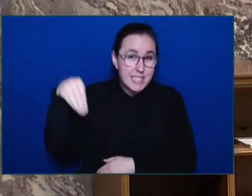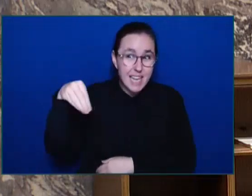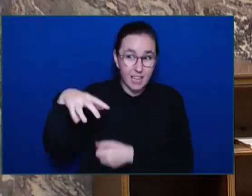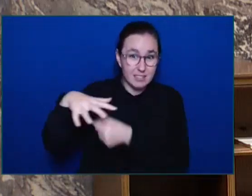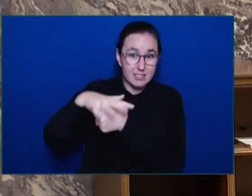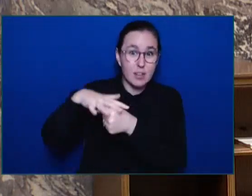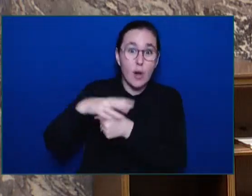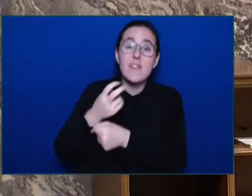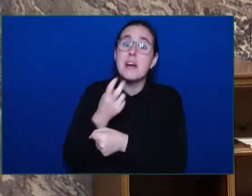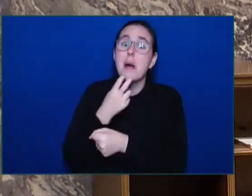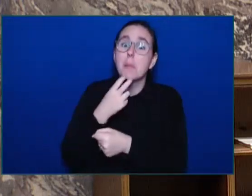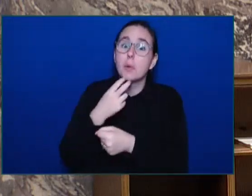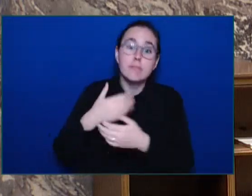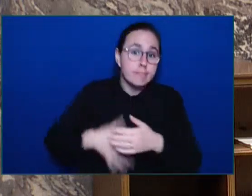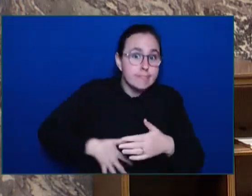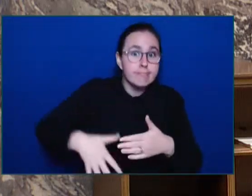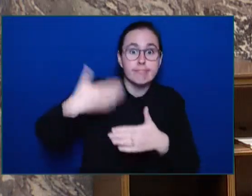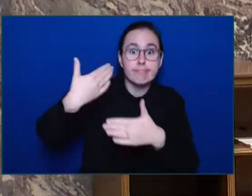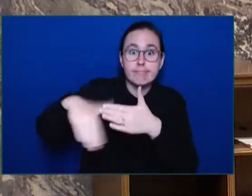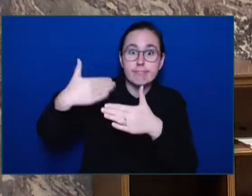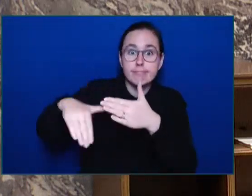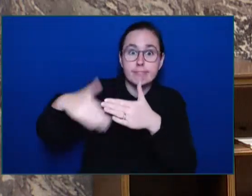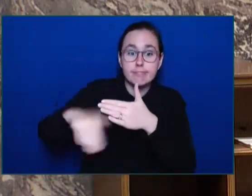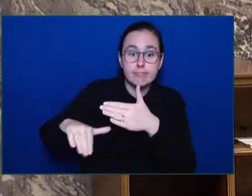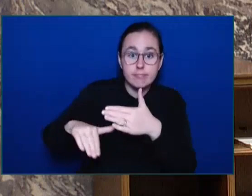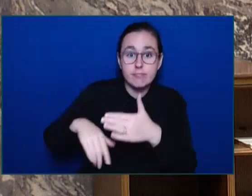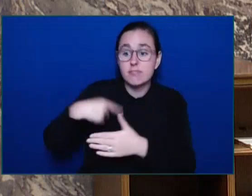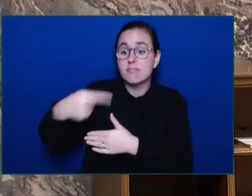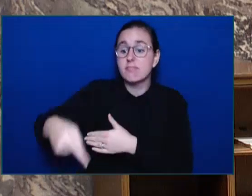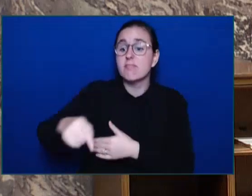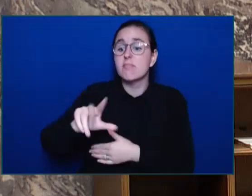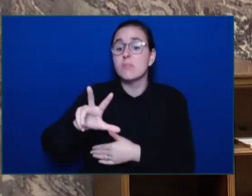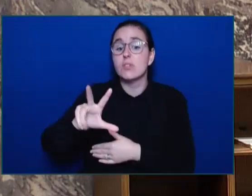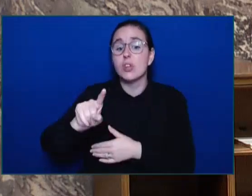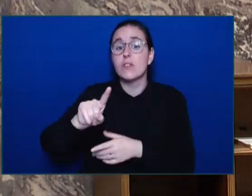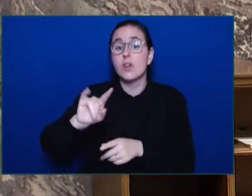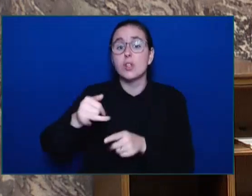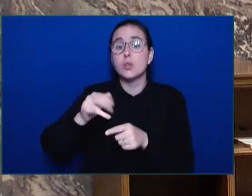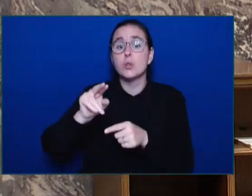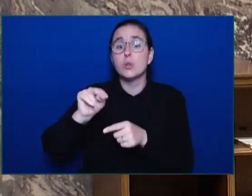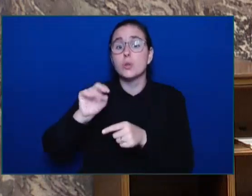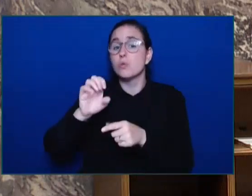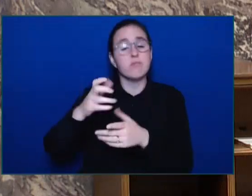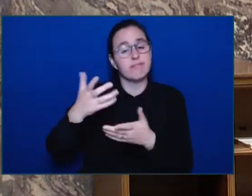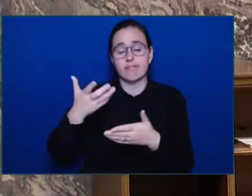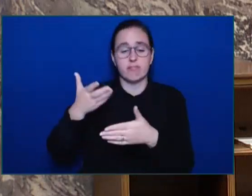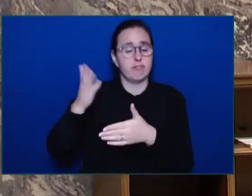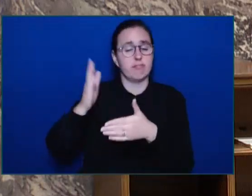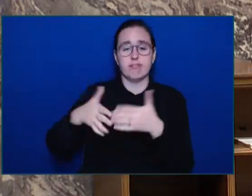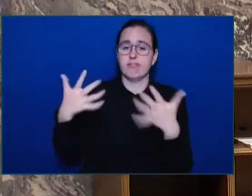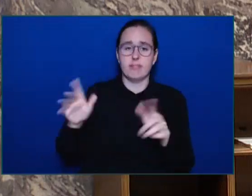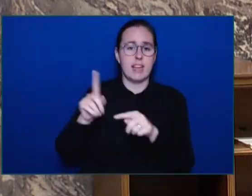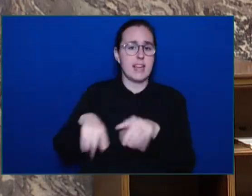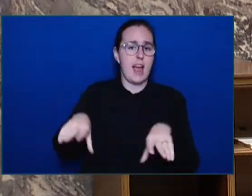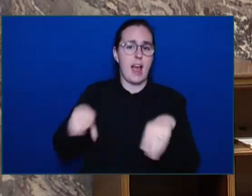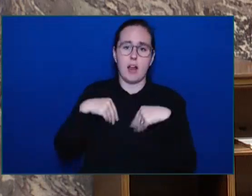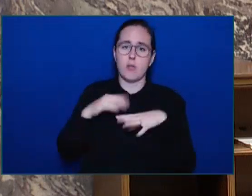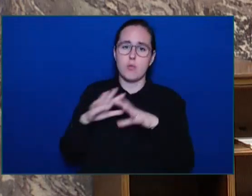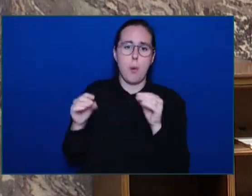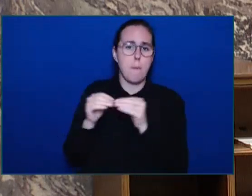permanent closure. Now, Mr. Speaker, this is a dire situation, and you know it is when over half of the pregnant women in Kamloops, a